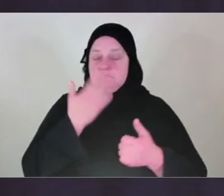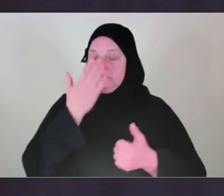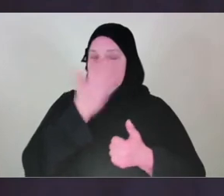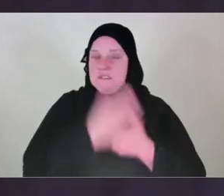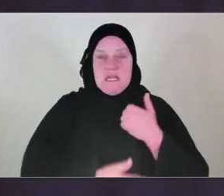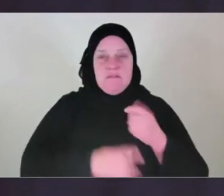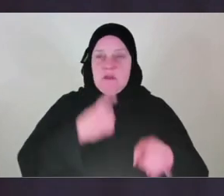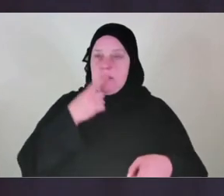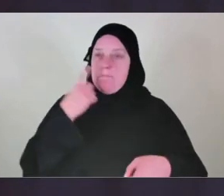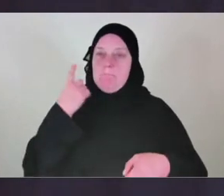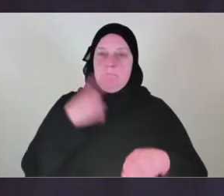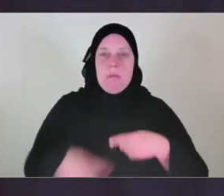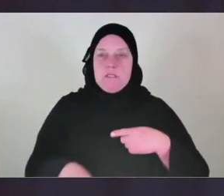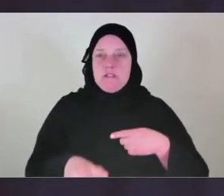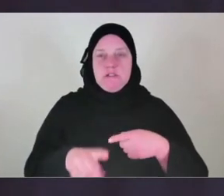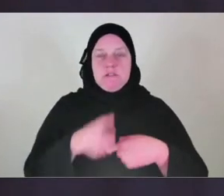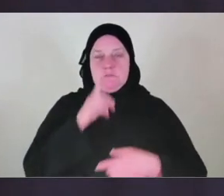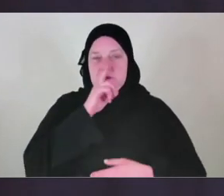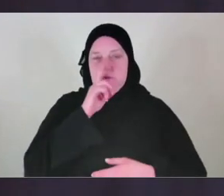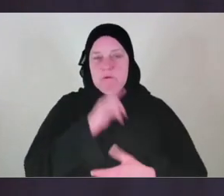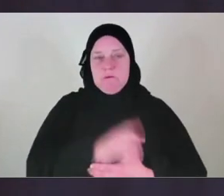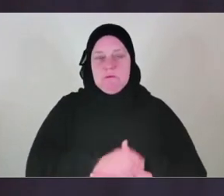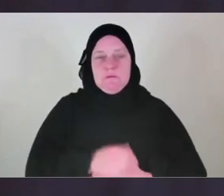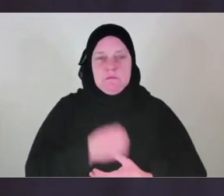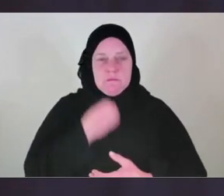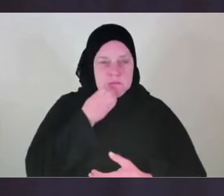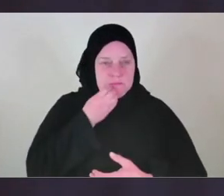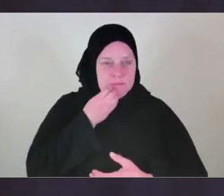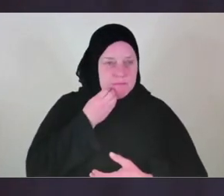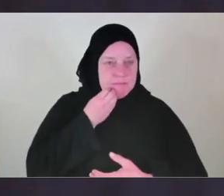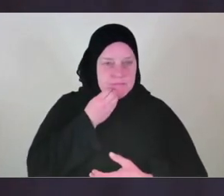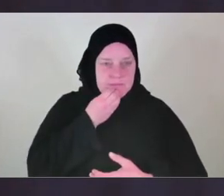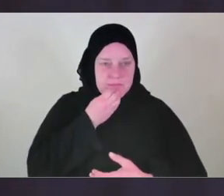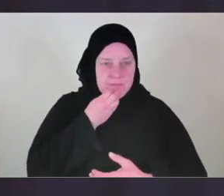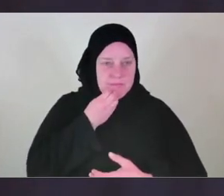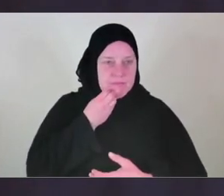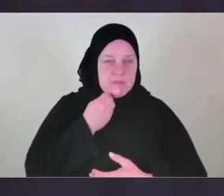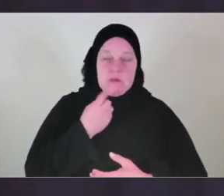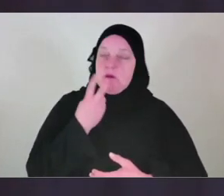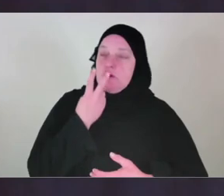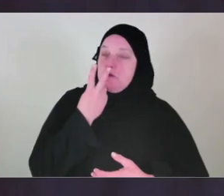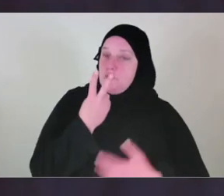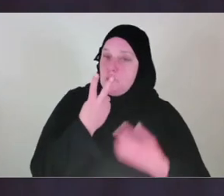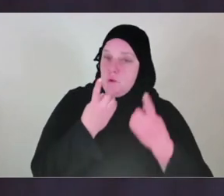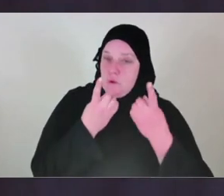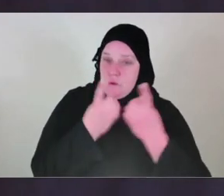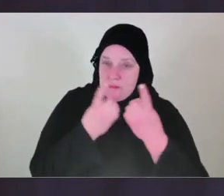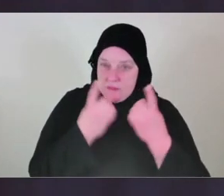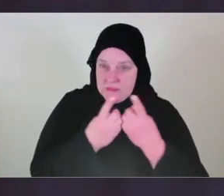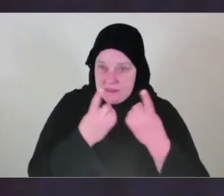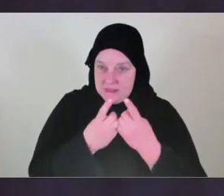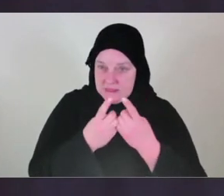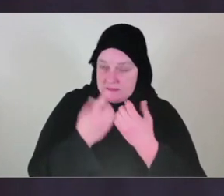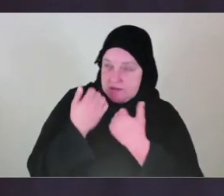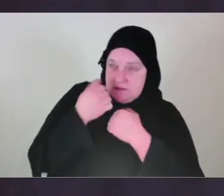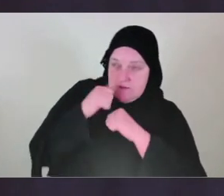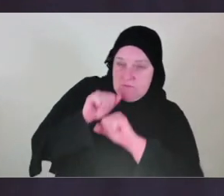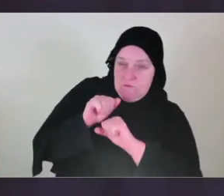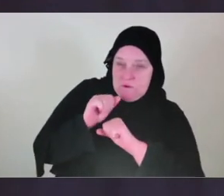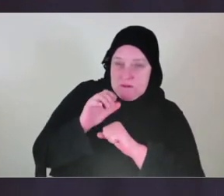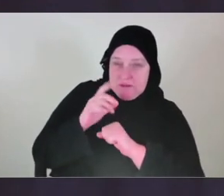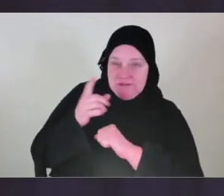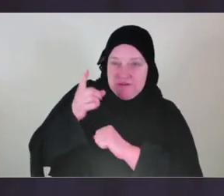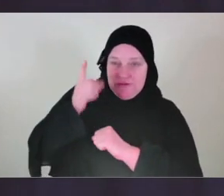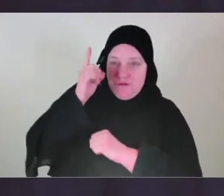they do istighfar. Two things prevent the wrath of God. Those two things, not one of them says Umar ibn